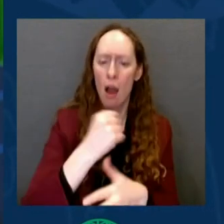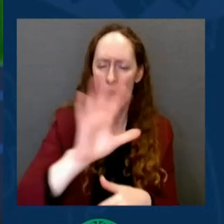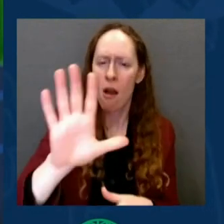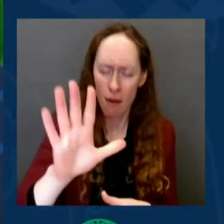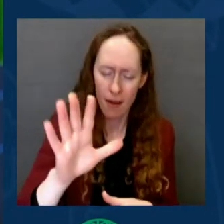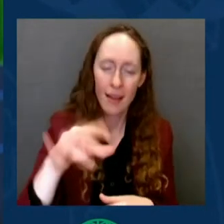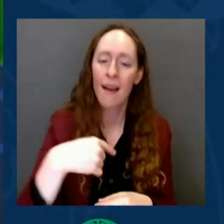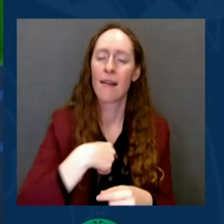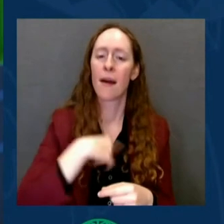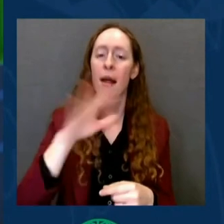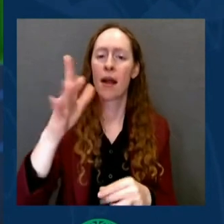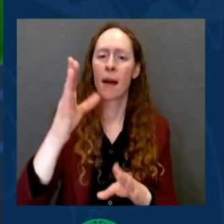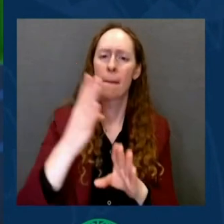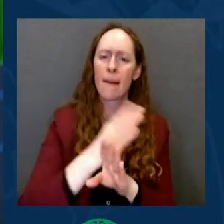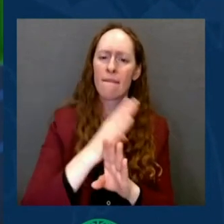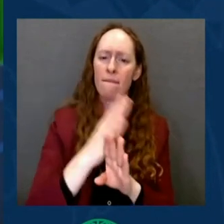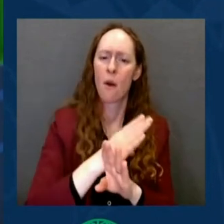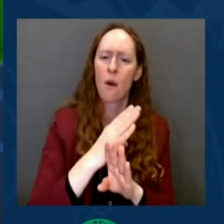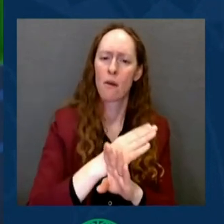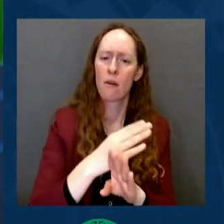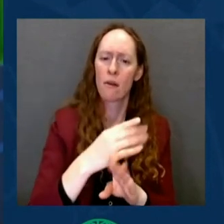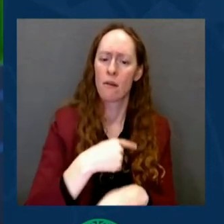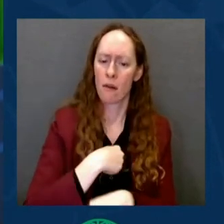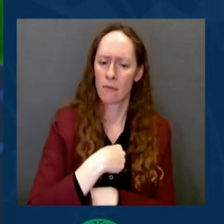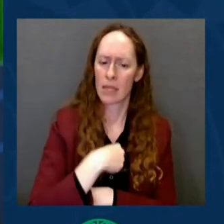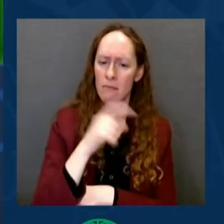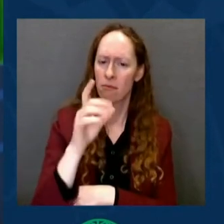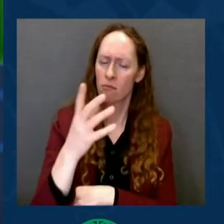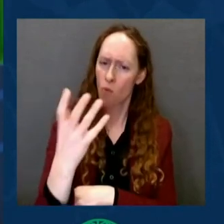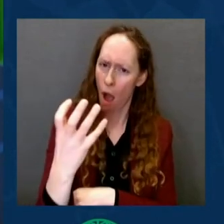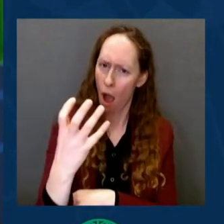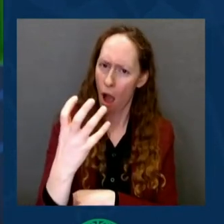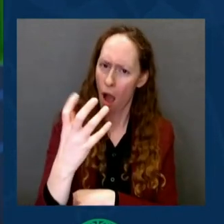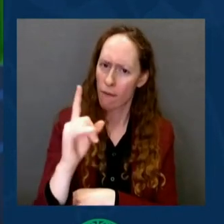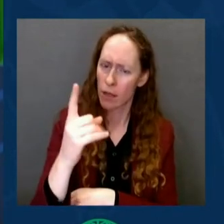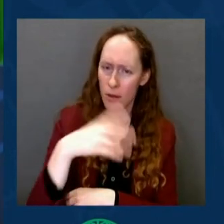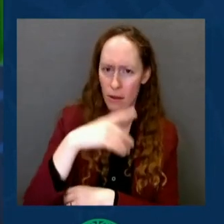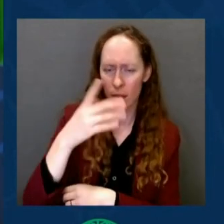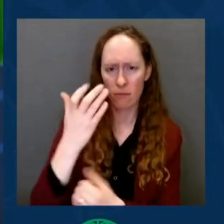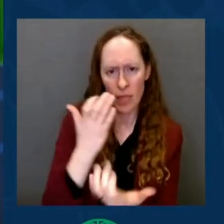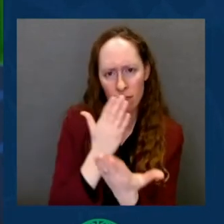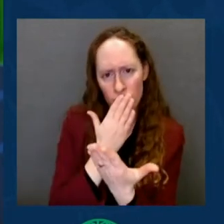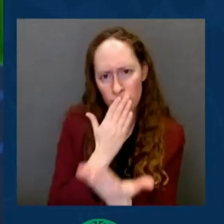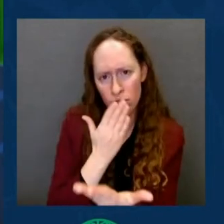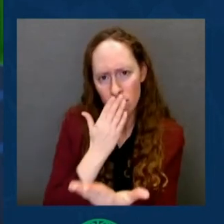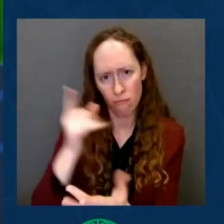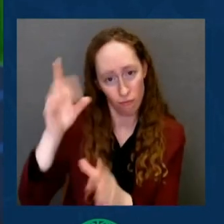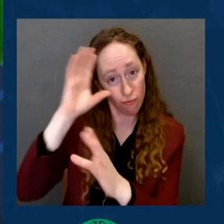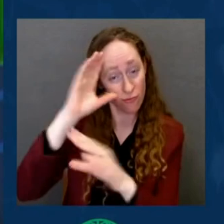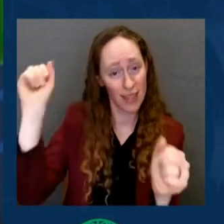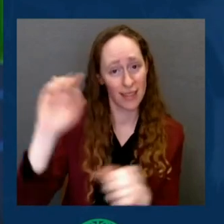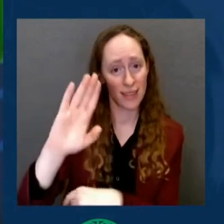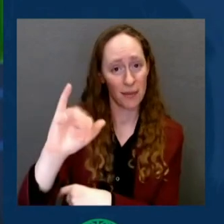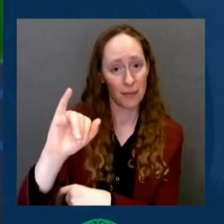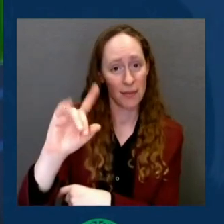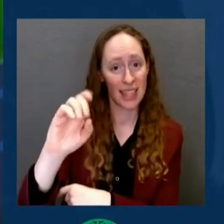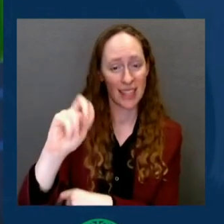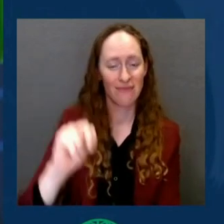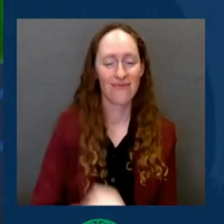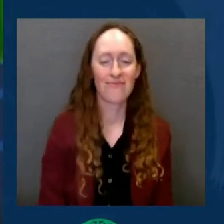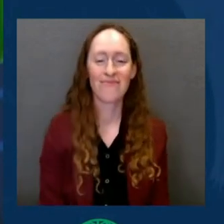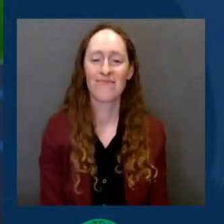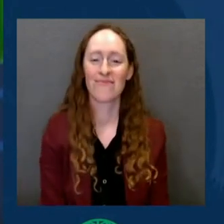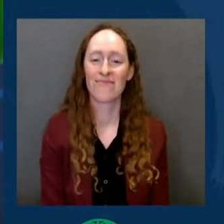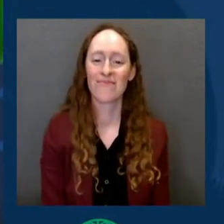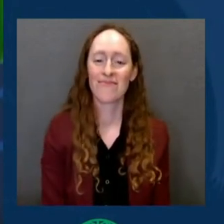President Biden on the intention to place Africa as a permanent